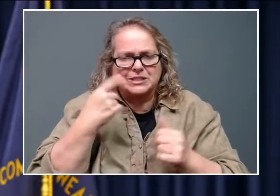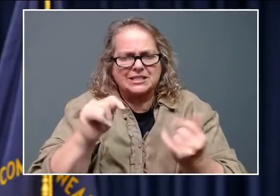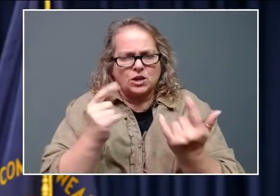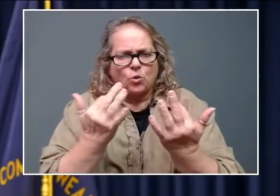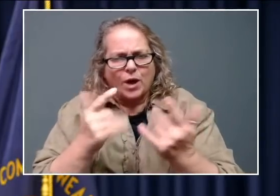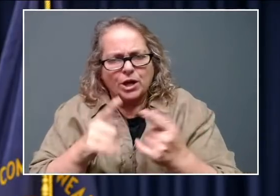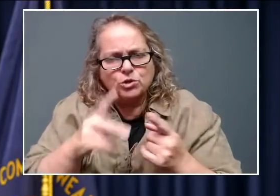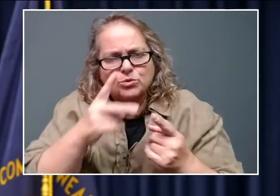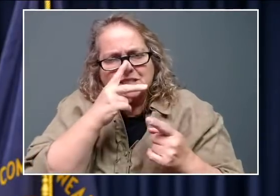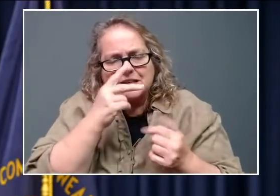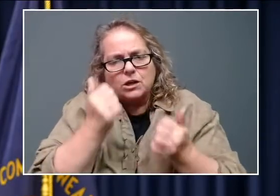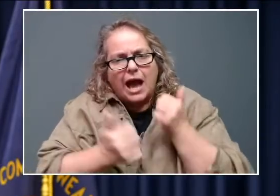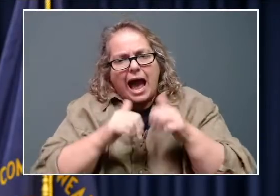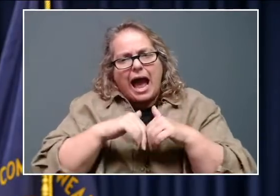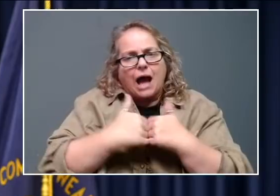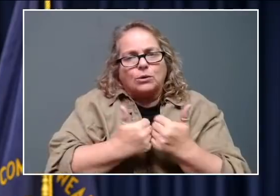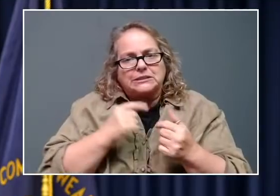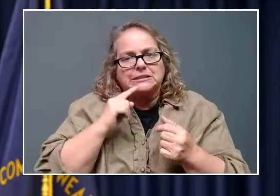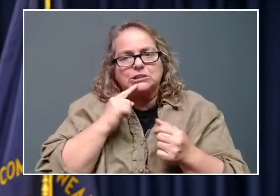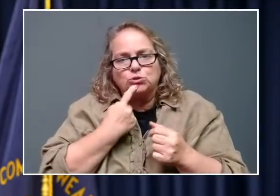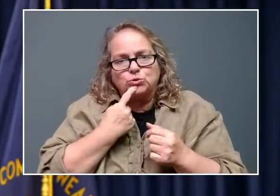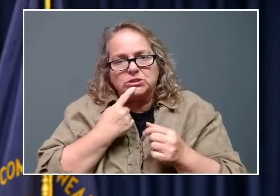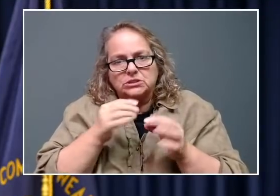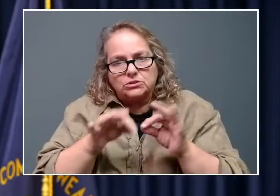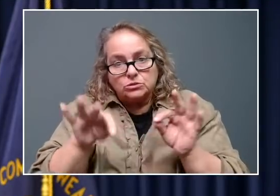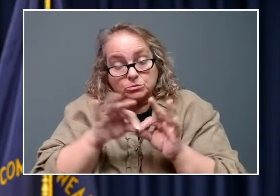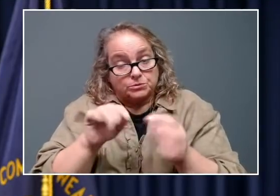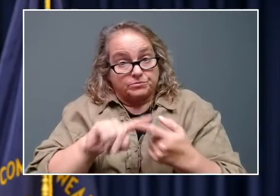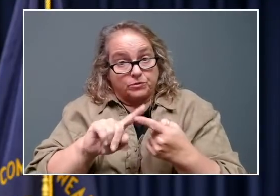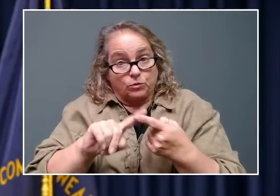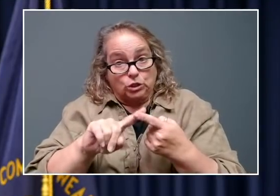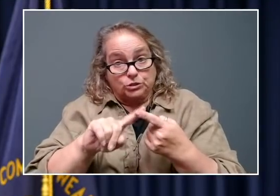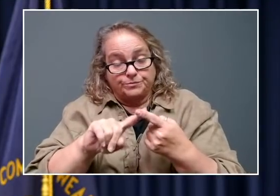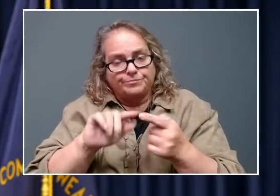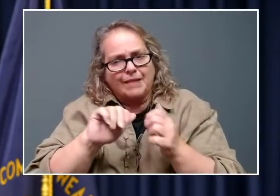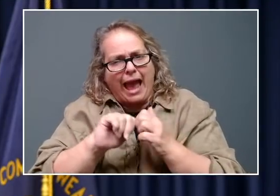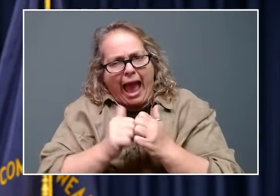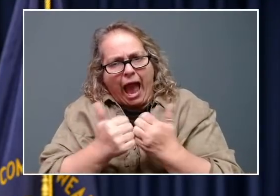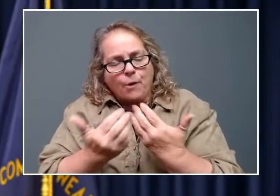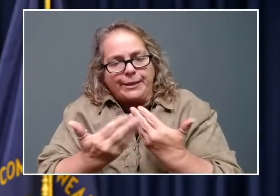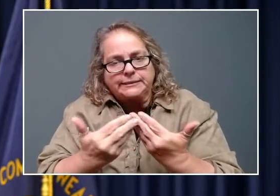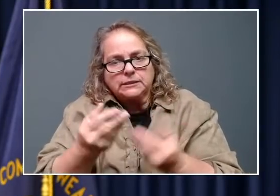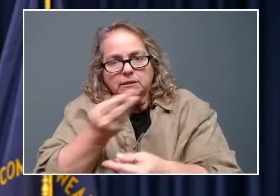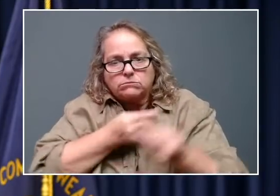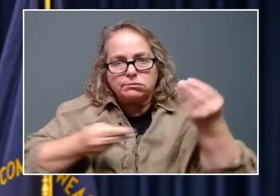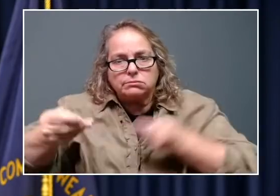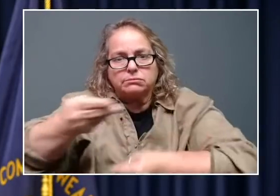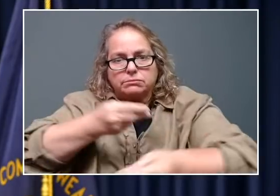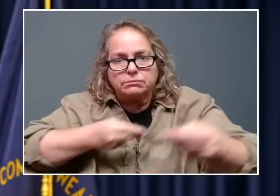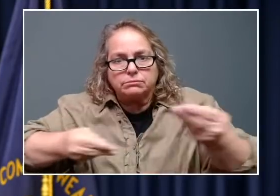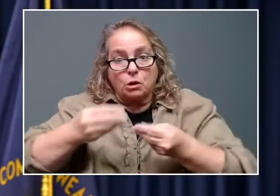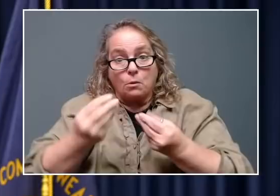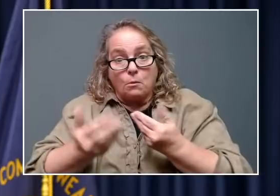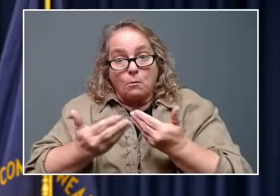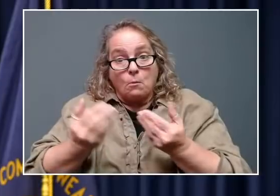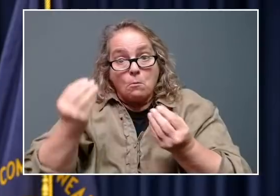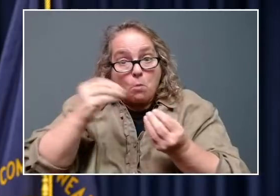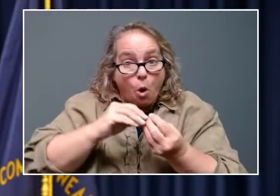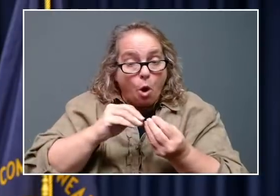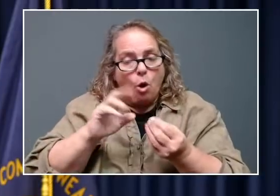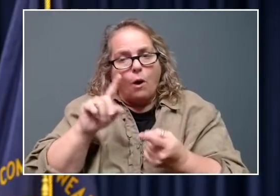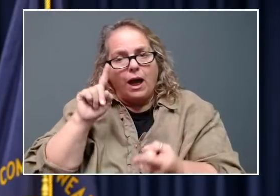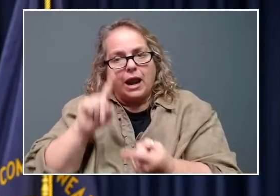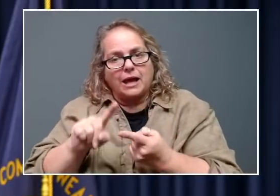that is. Number 1, how transmissible is it? Is it more or less contagious than, say, Delta, which is very,